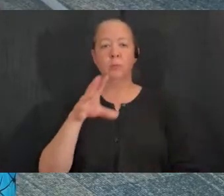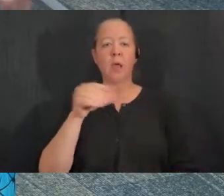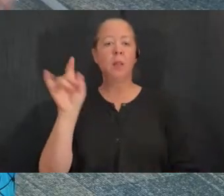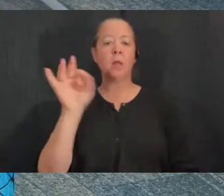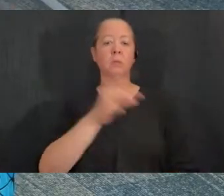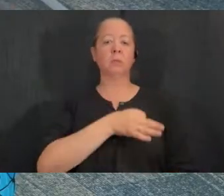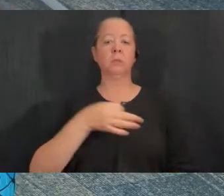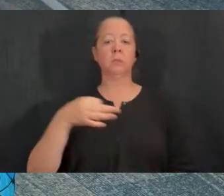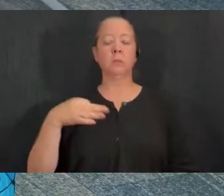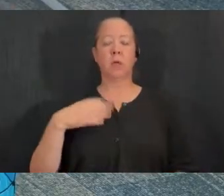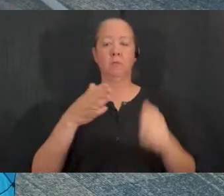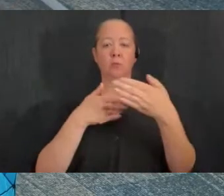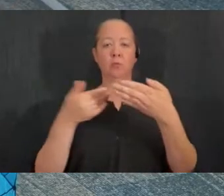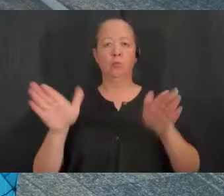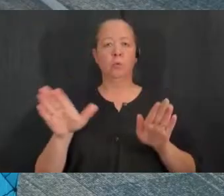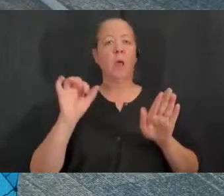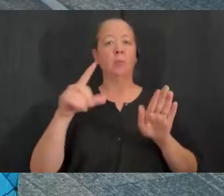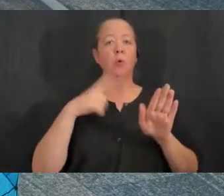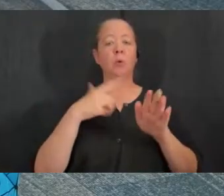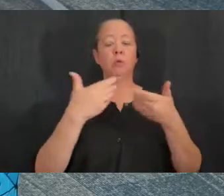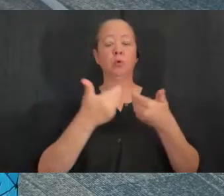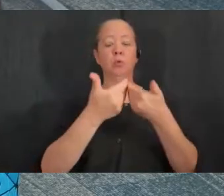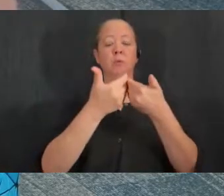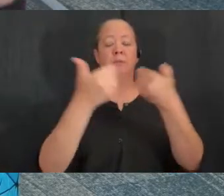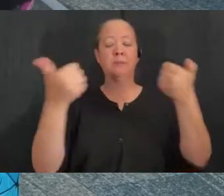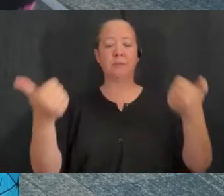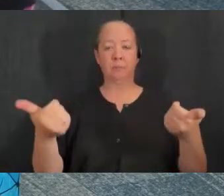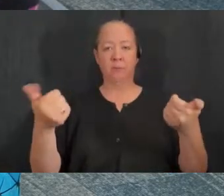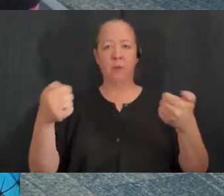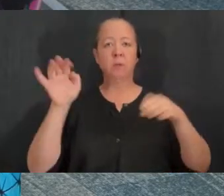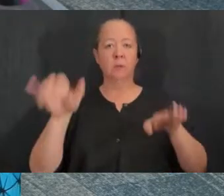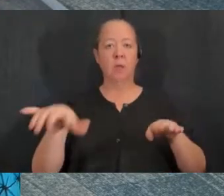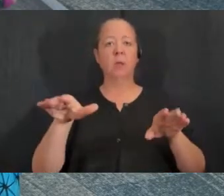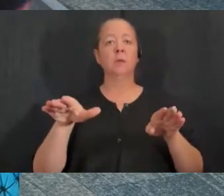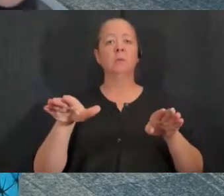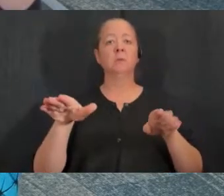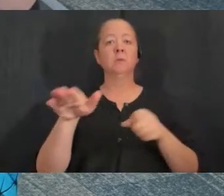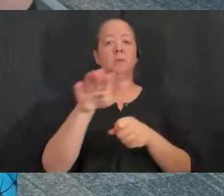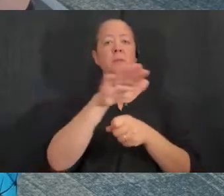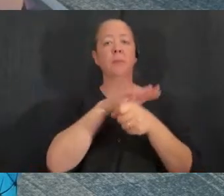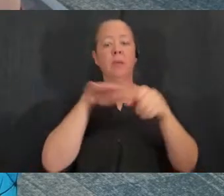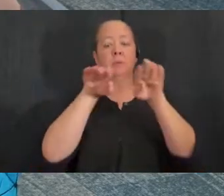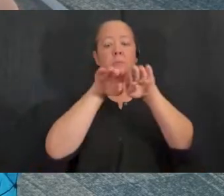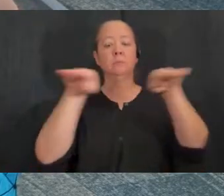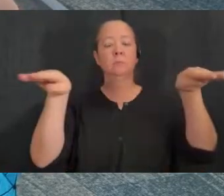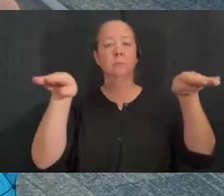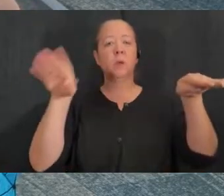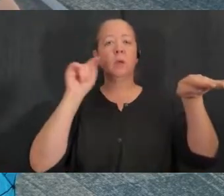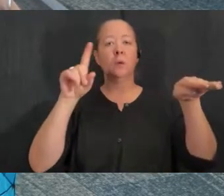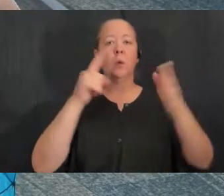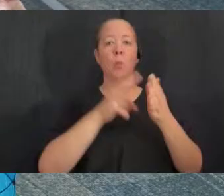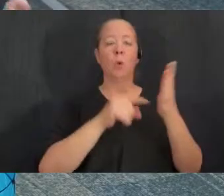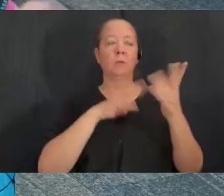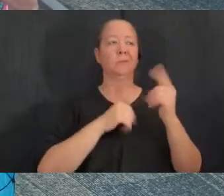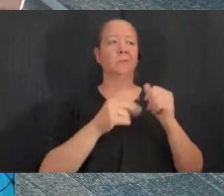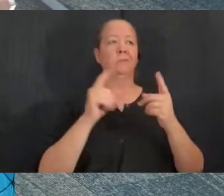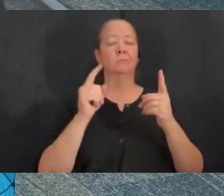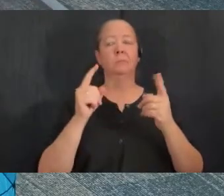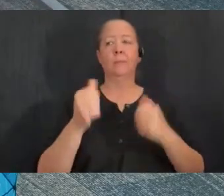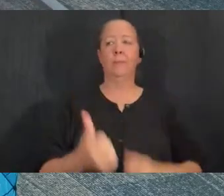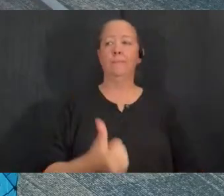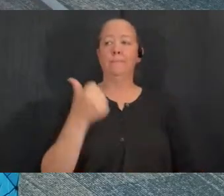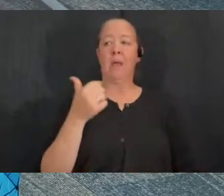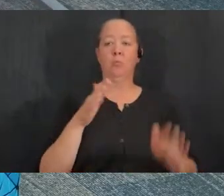to subdivide that space and take what is currently all just sort of backroom storage and turn some